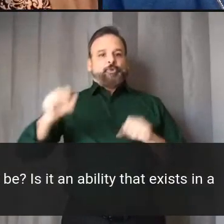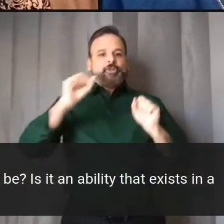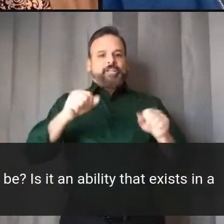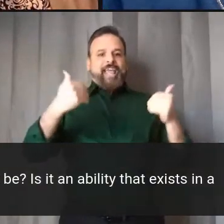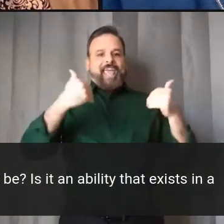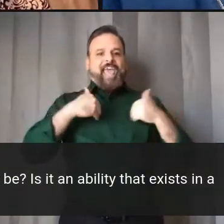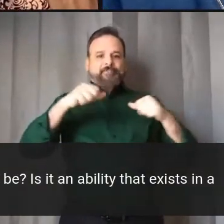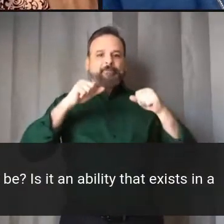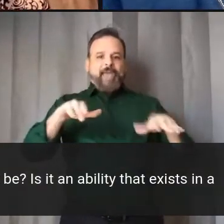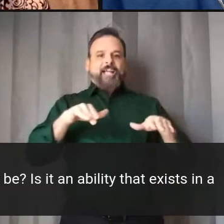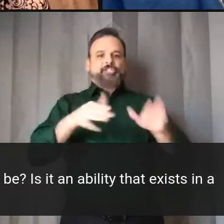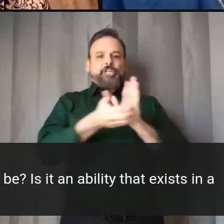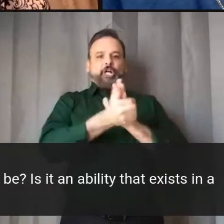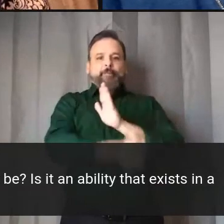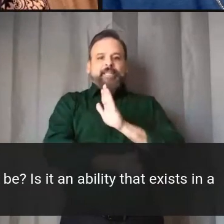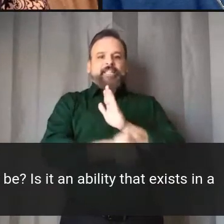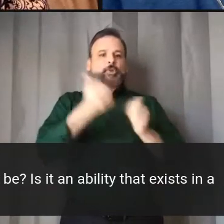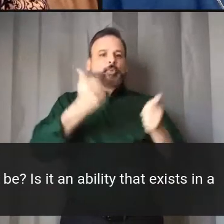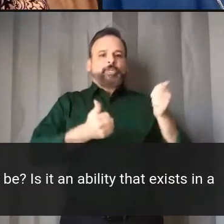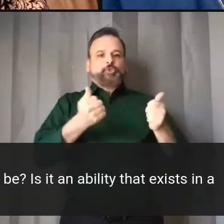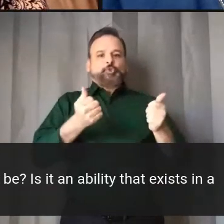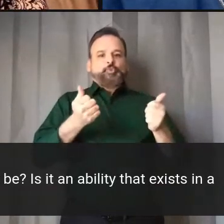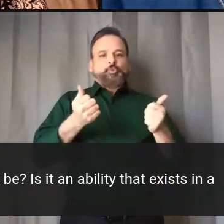ability, what would it be?